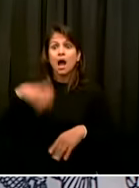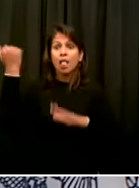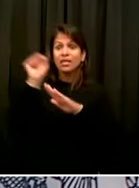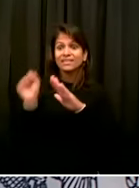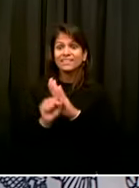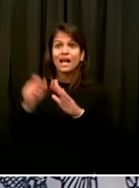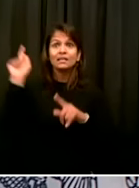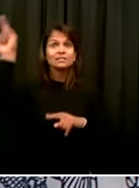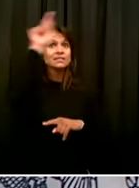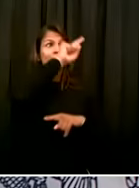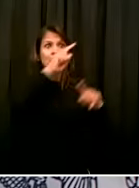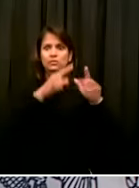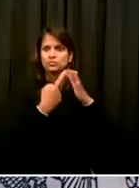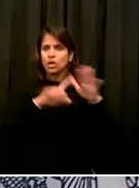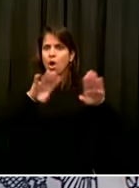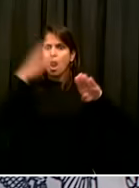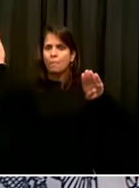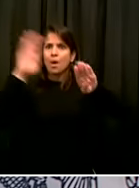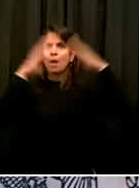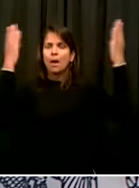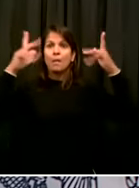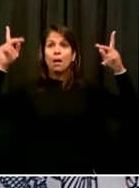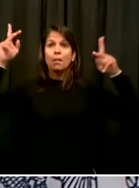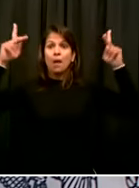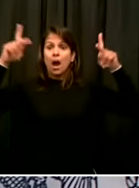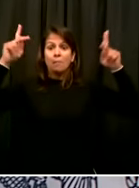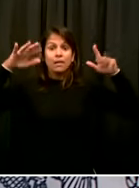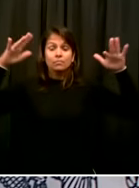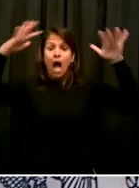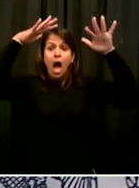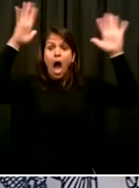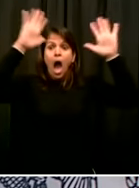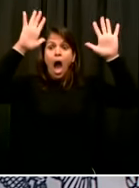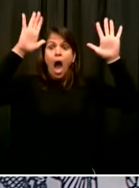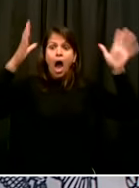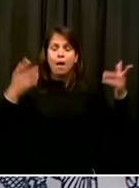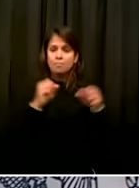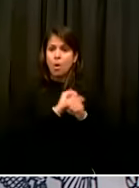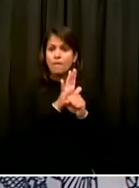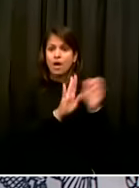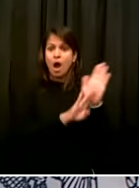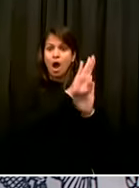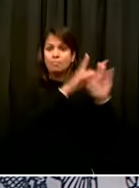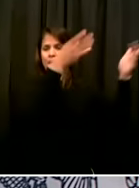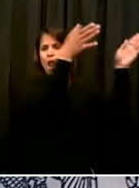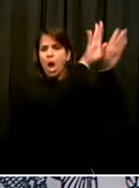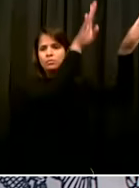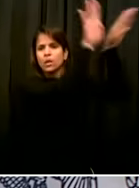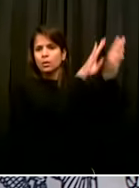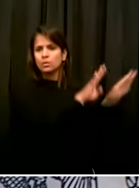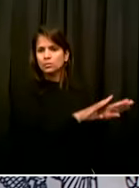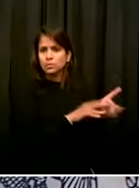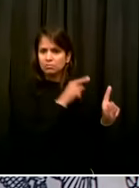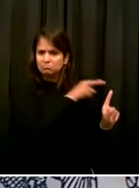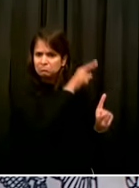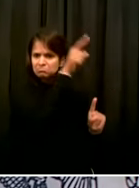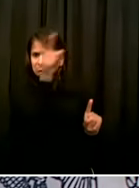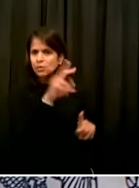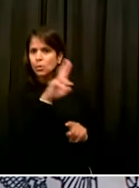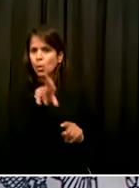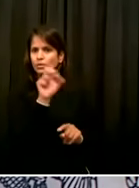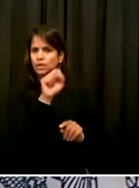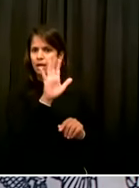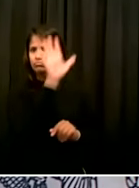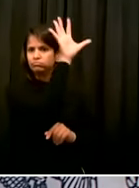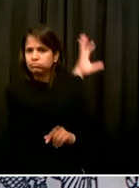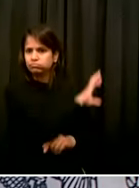Andrew. First of all, I know that people are going to be concerned when they watch other states, but please be careful about apples and oranges here. A lot of the stories